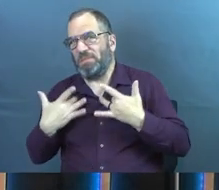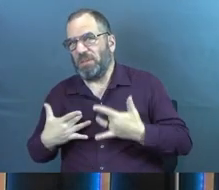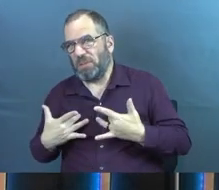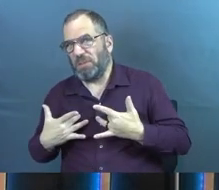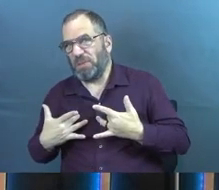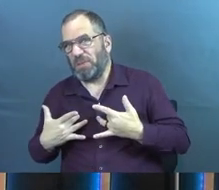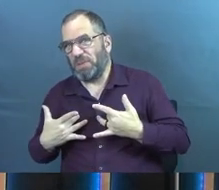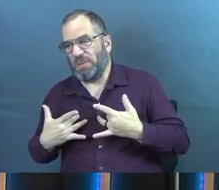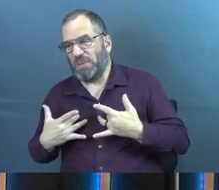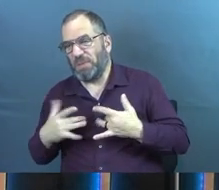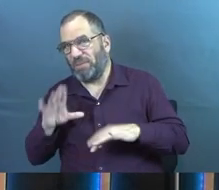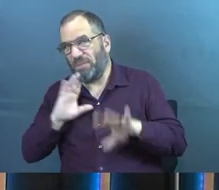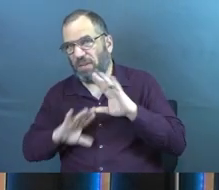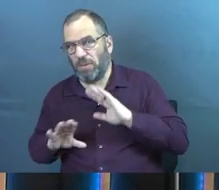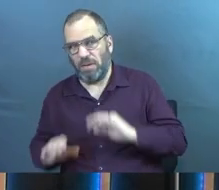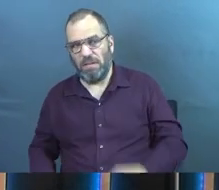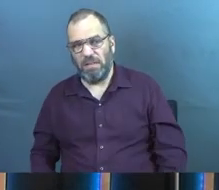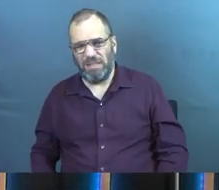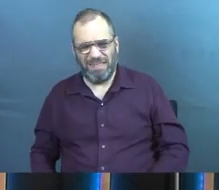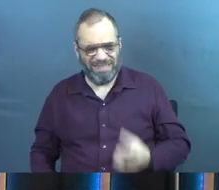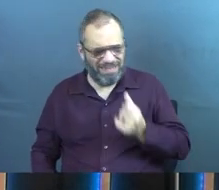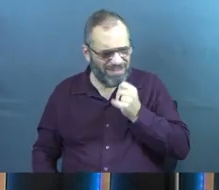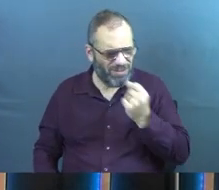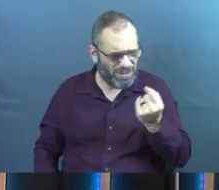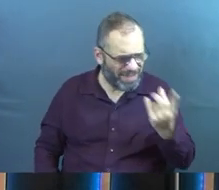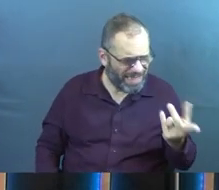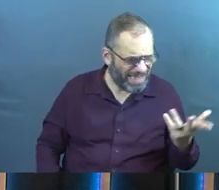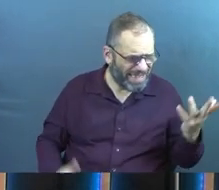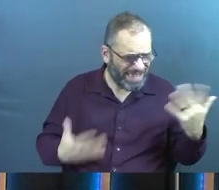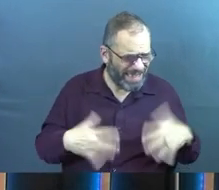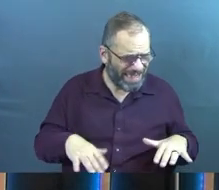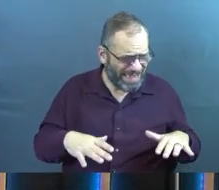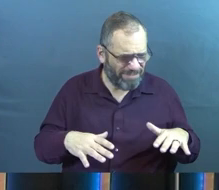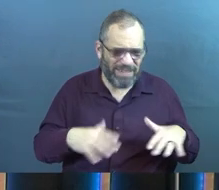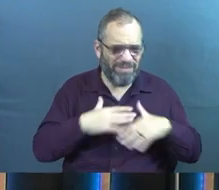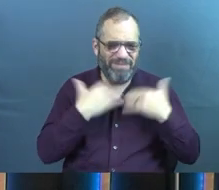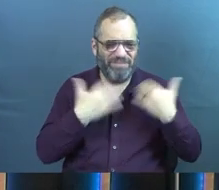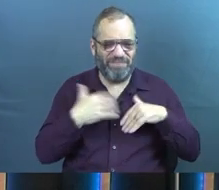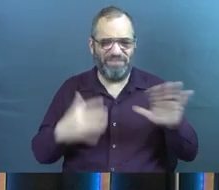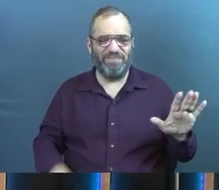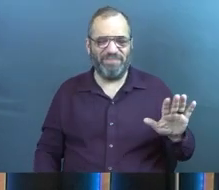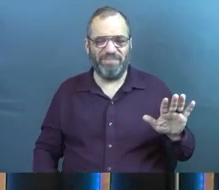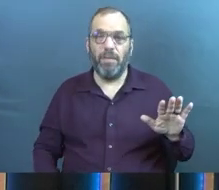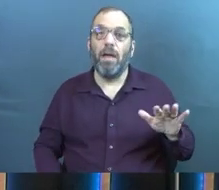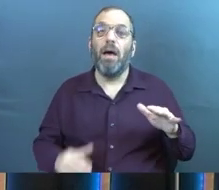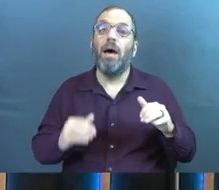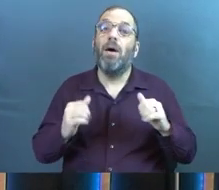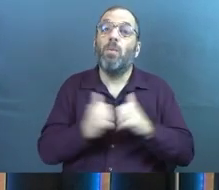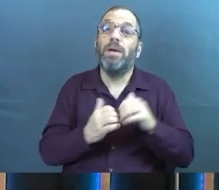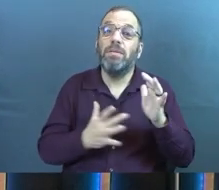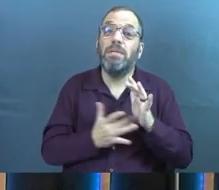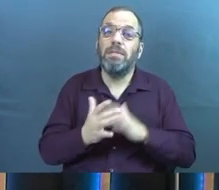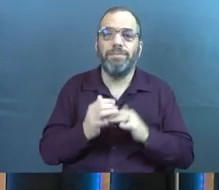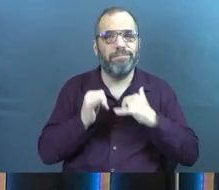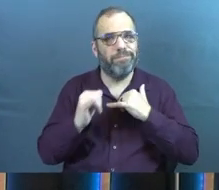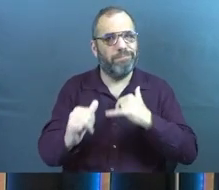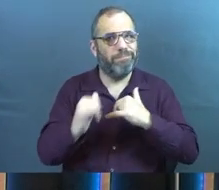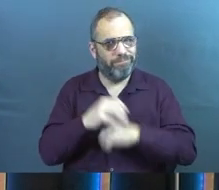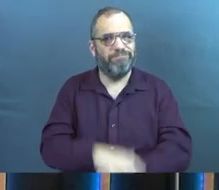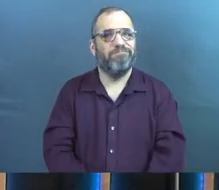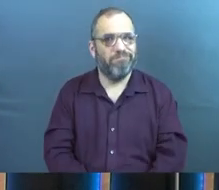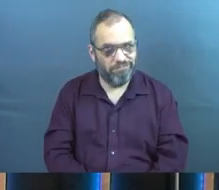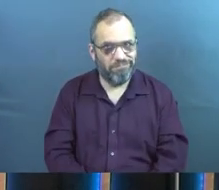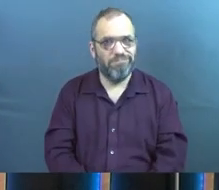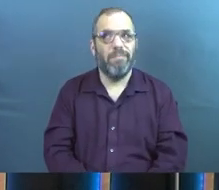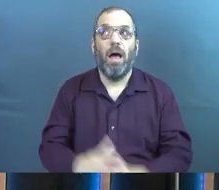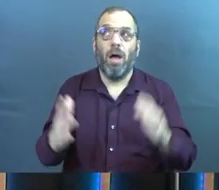know, a little frustrated, like, I don't understand this, and I'm kind of done with it. We do this with Jesus. We do